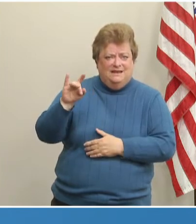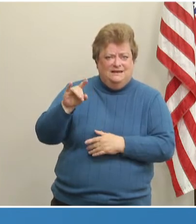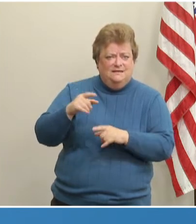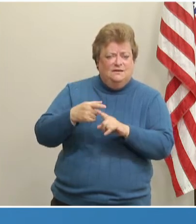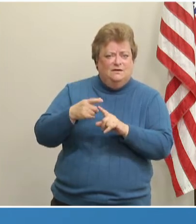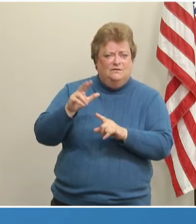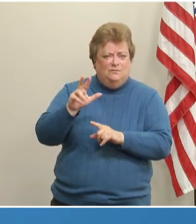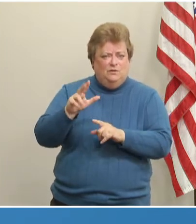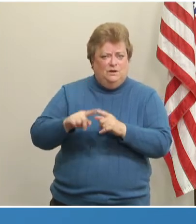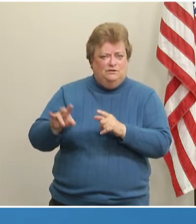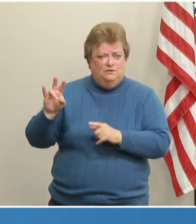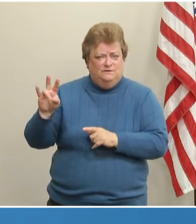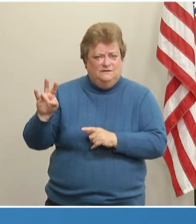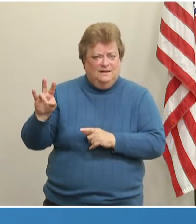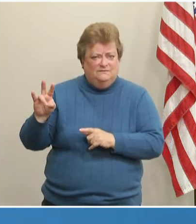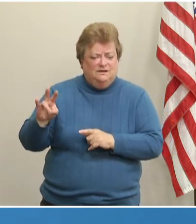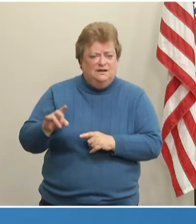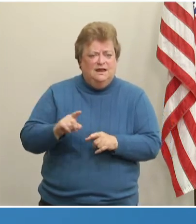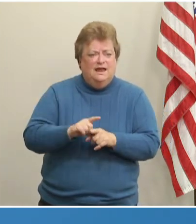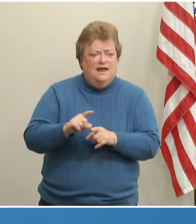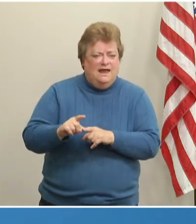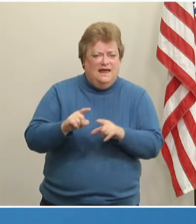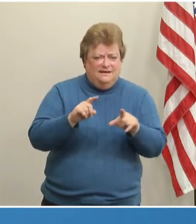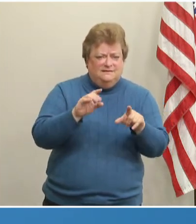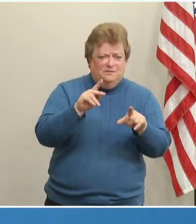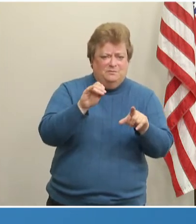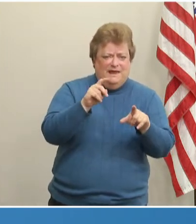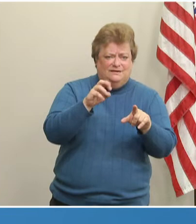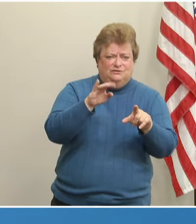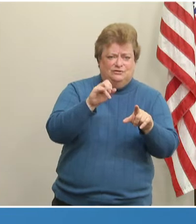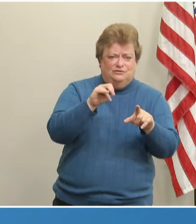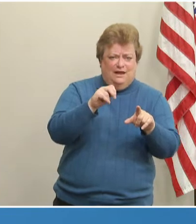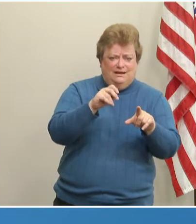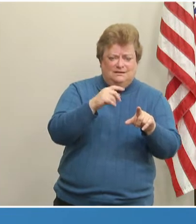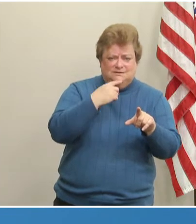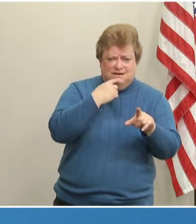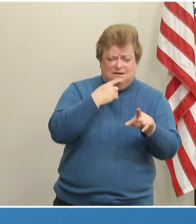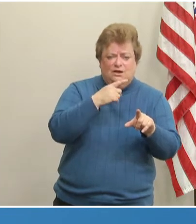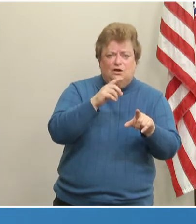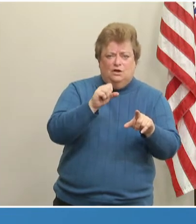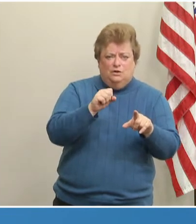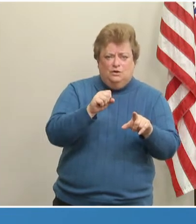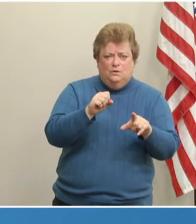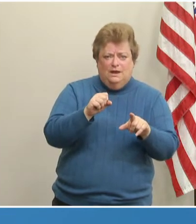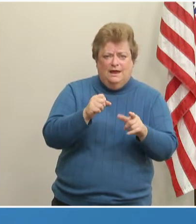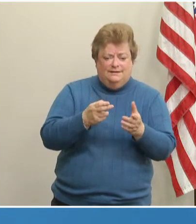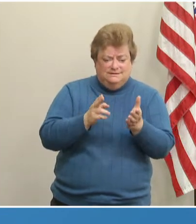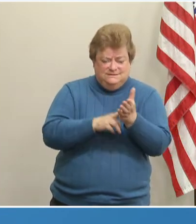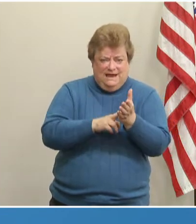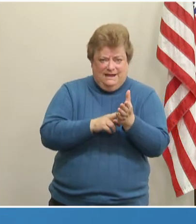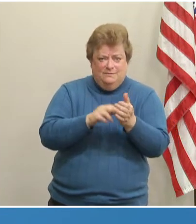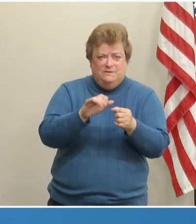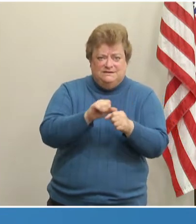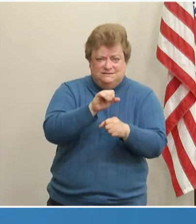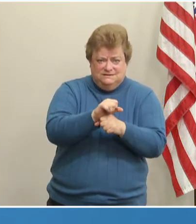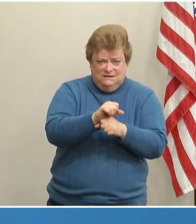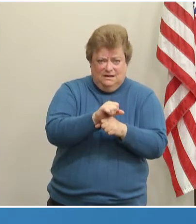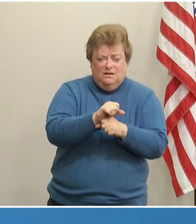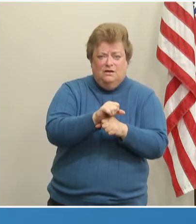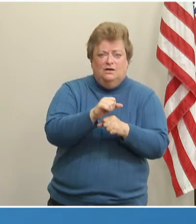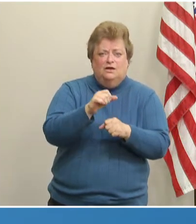to 7. And as Pastor Janet mentioned, you can sign up and schedule an appointment at the upcoming clinics